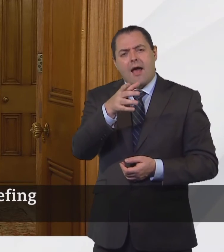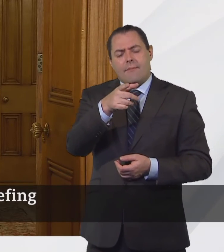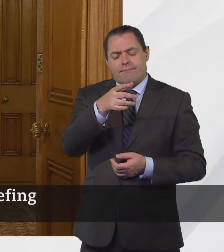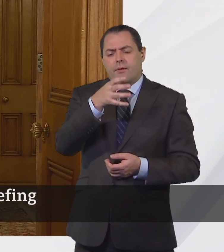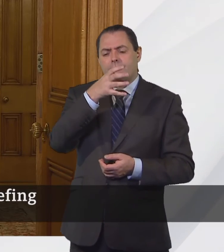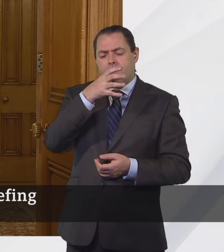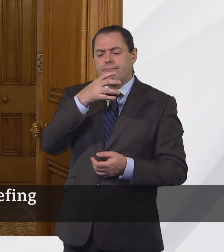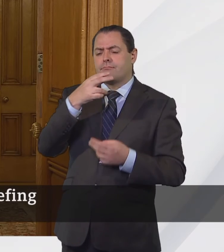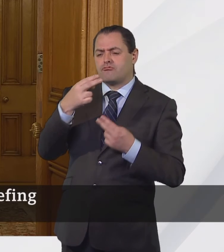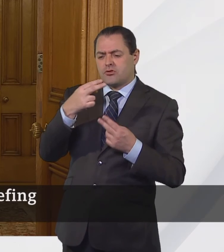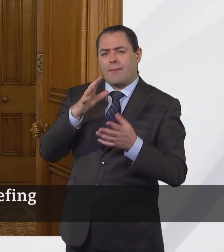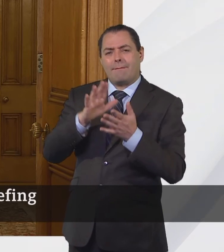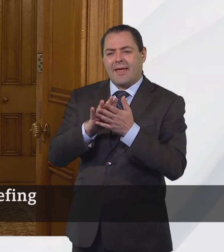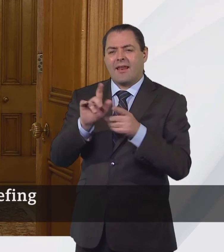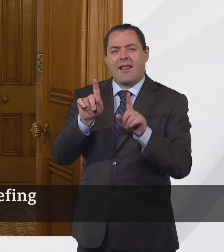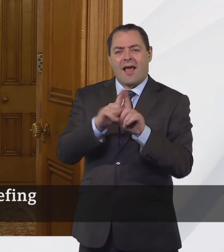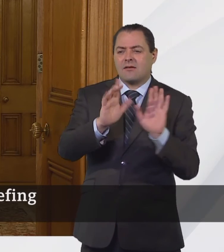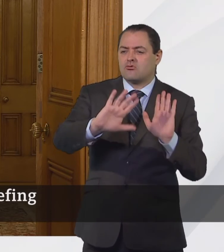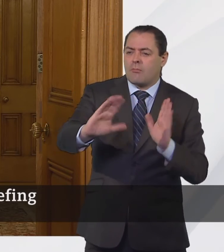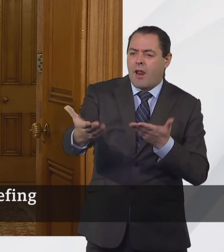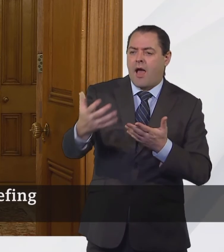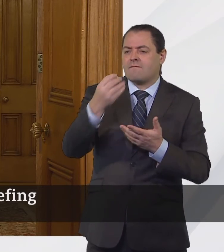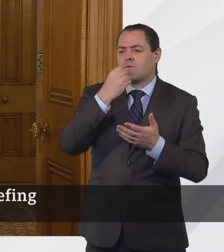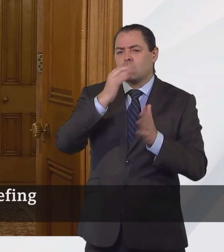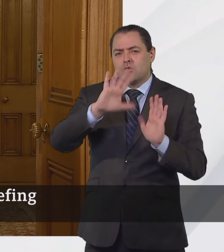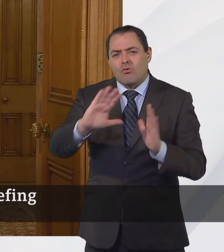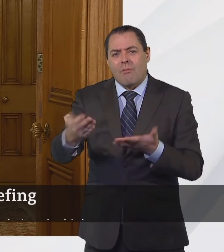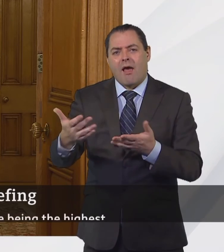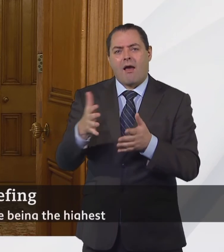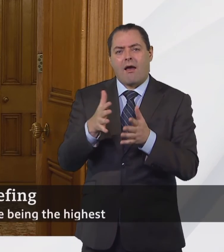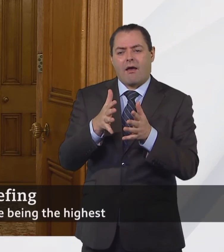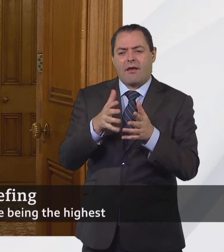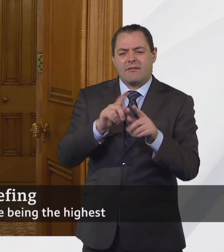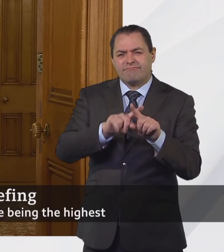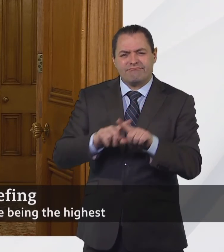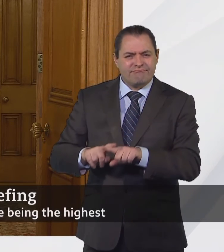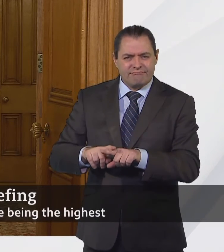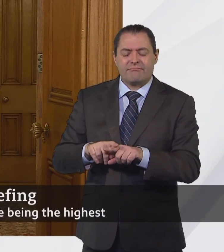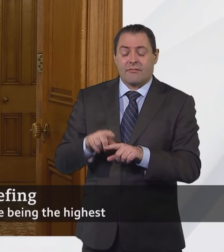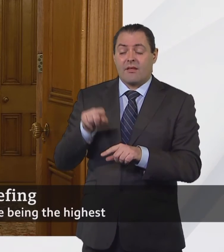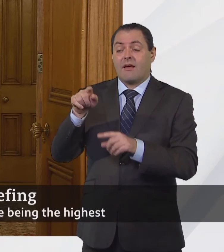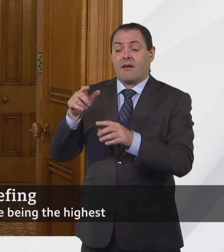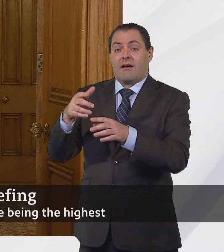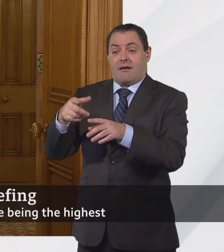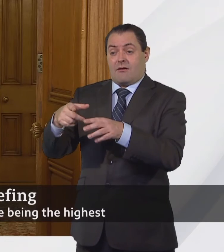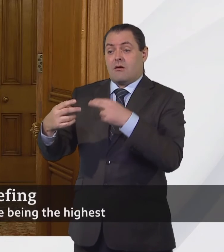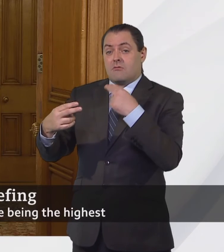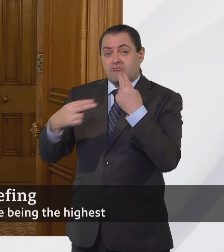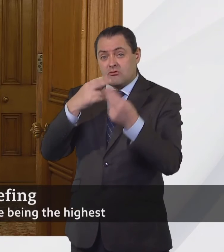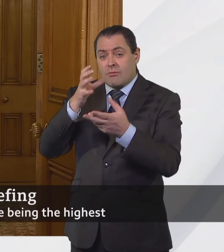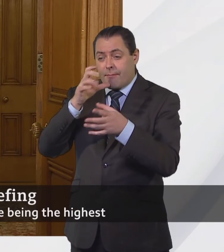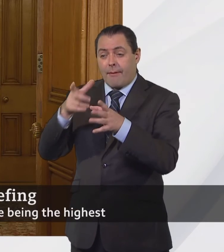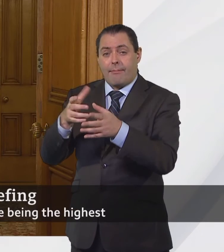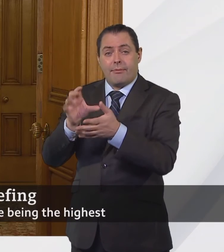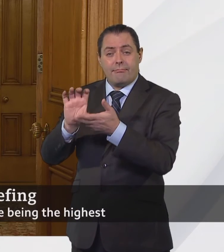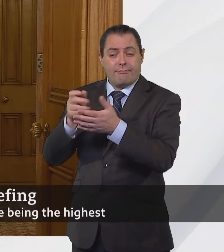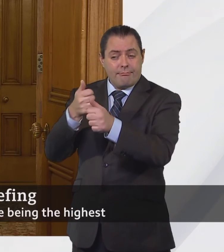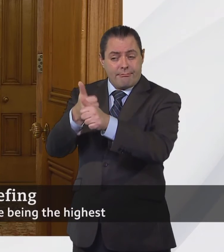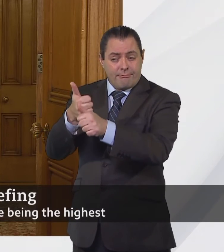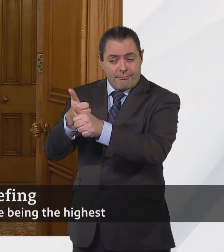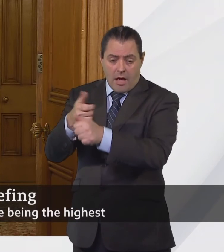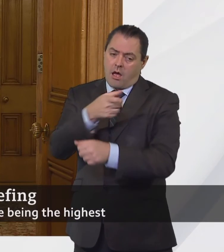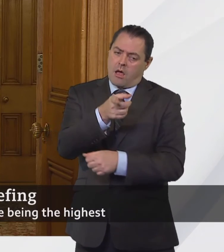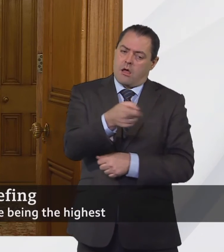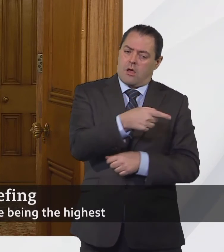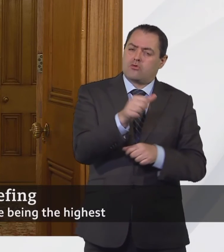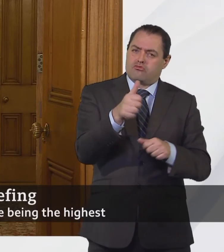to draw attention to them, and they deserve protection as well. That's why we've instituted all the measures